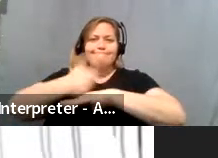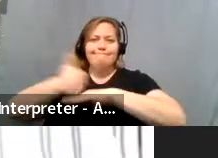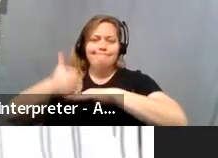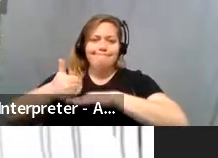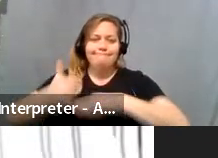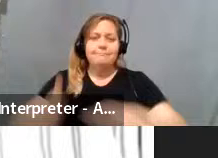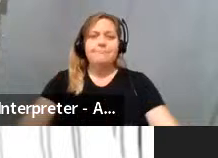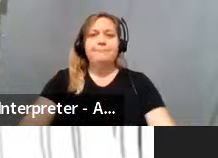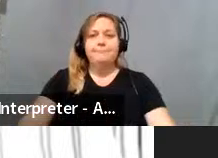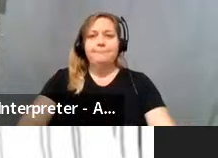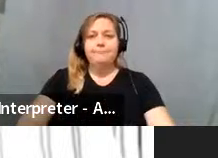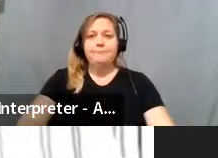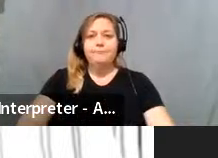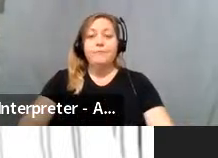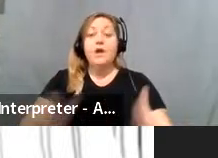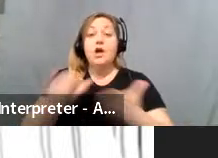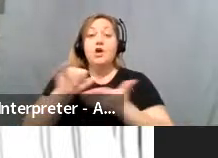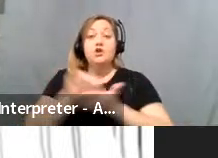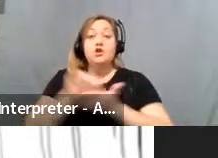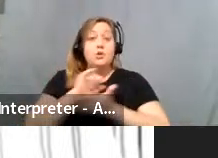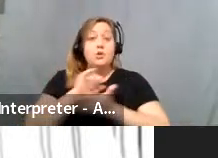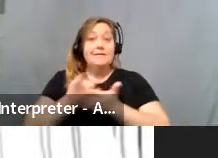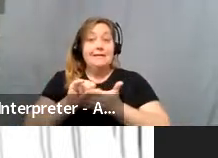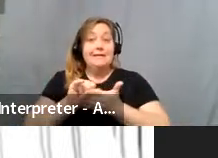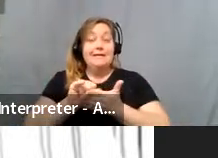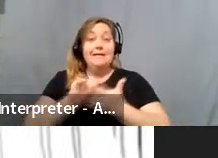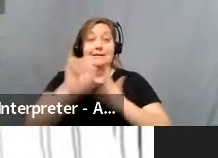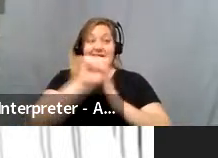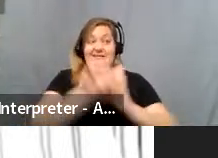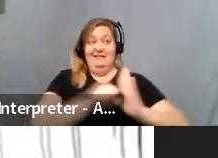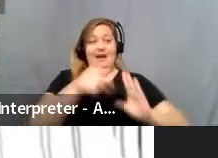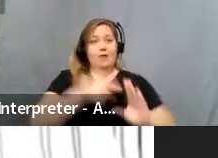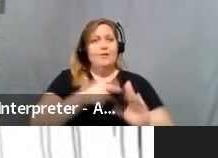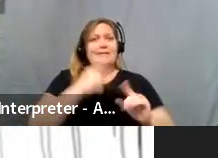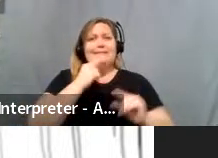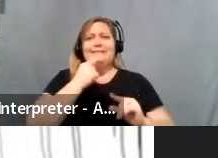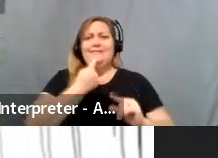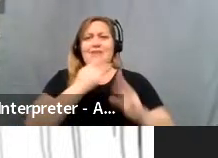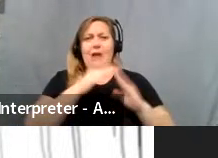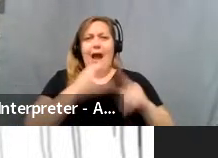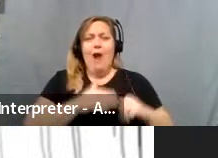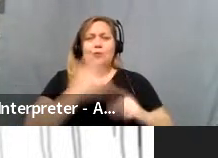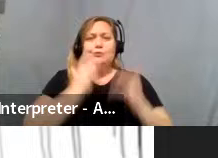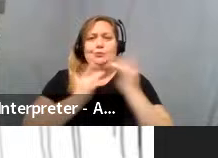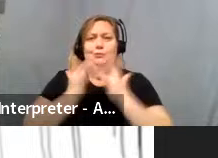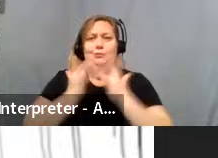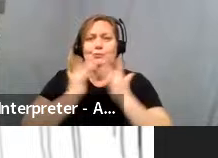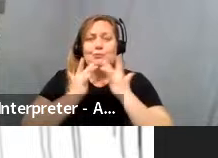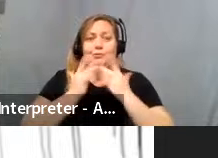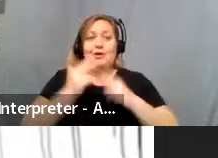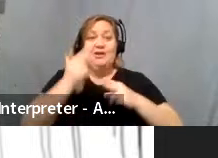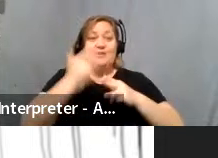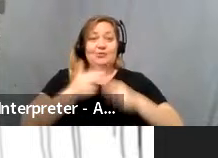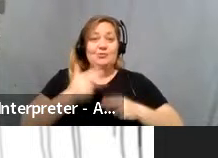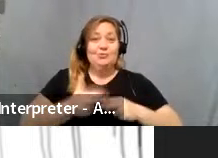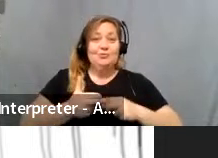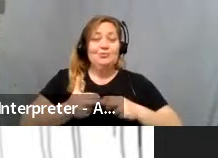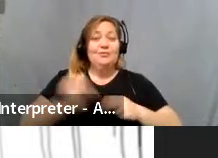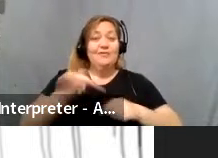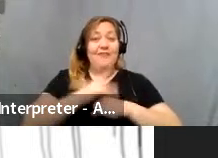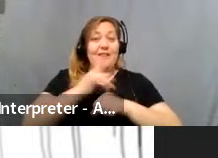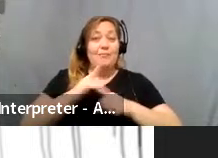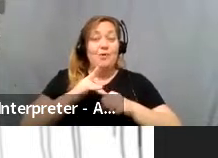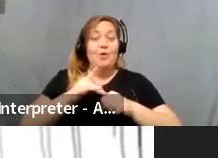New York City faces a severe housing shortage. The vacancy rate for rental apartments is historically low, only 1